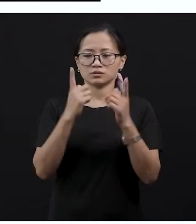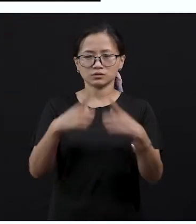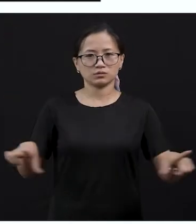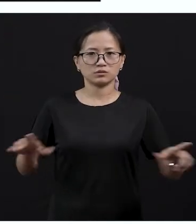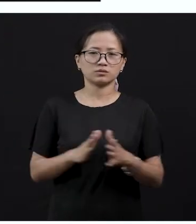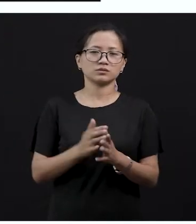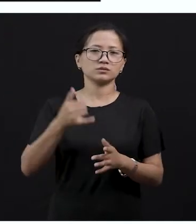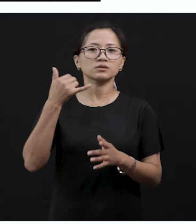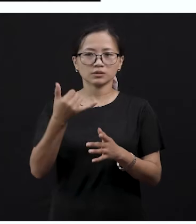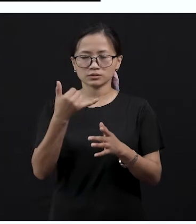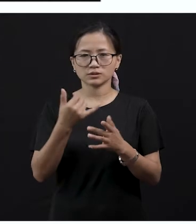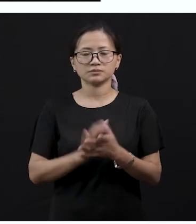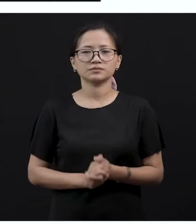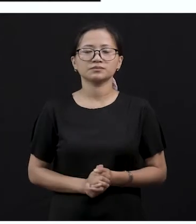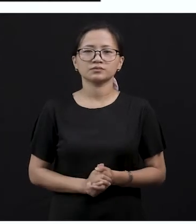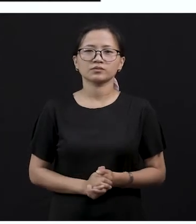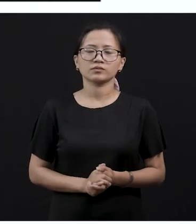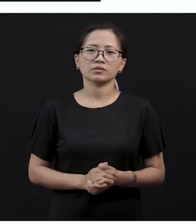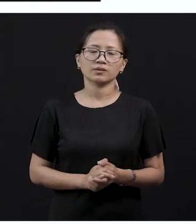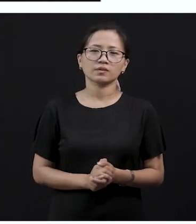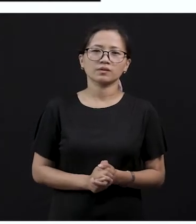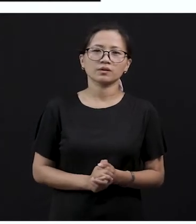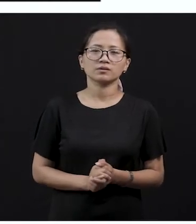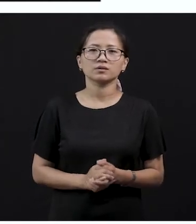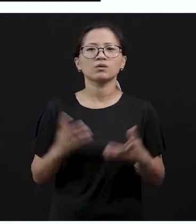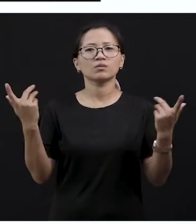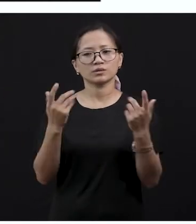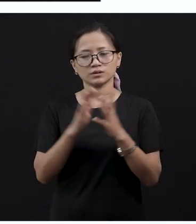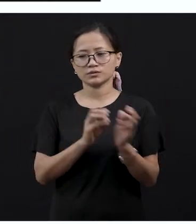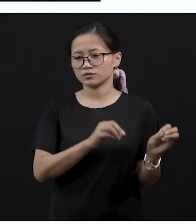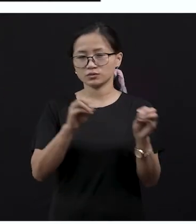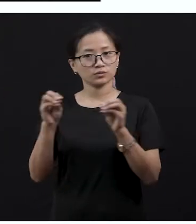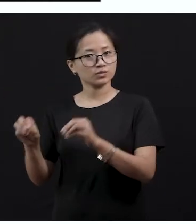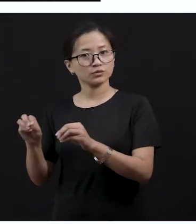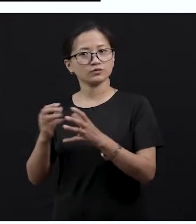lost contact. Okay, so that was the main reason why he had to